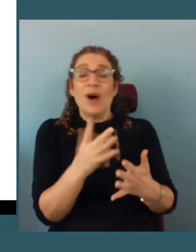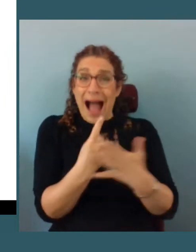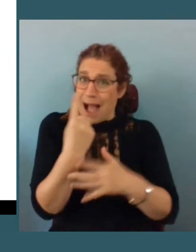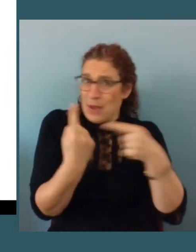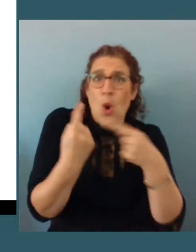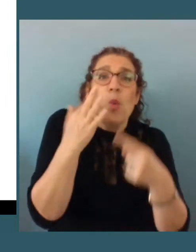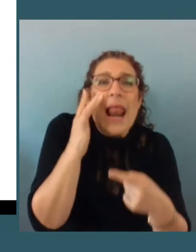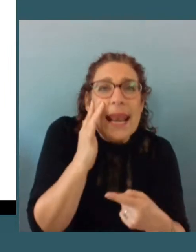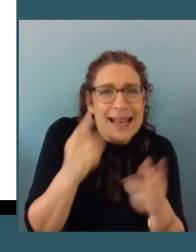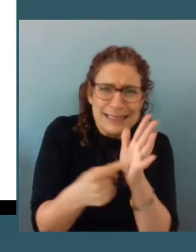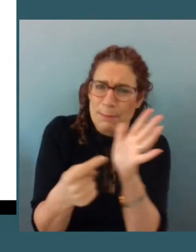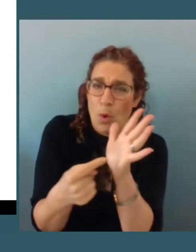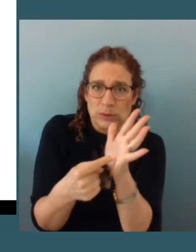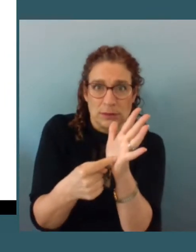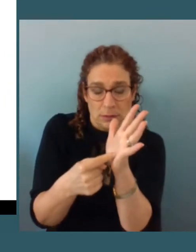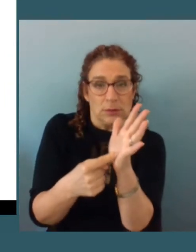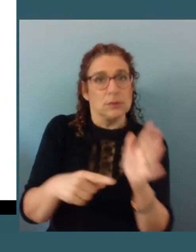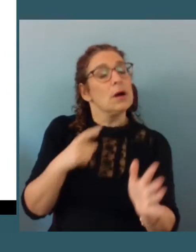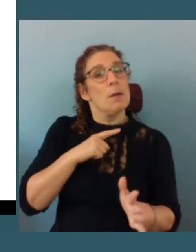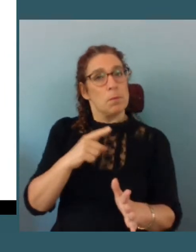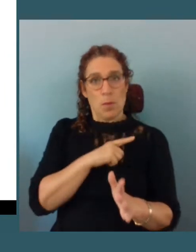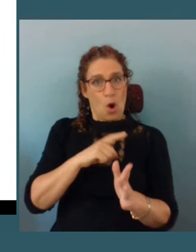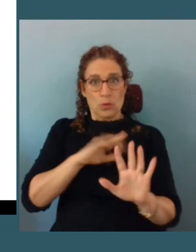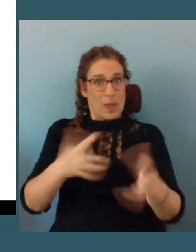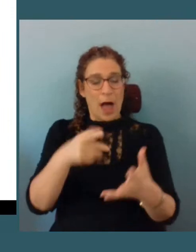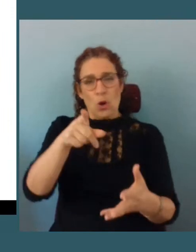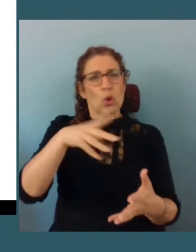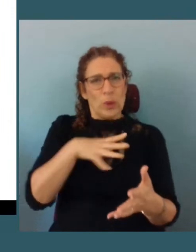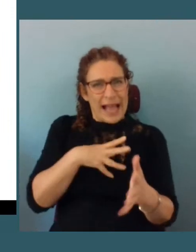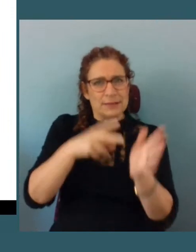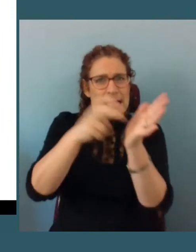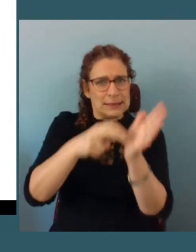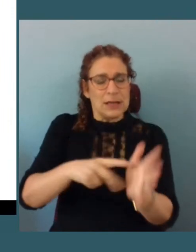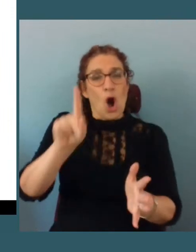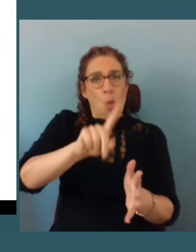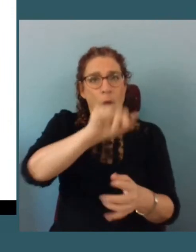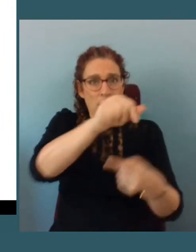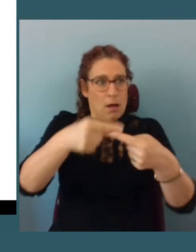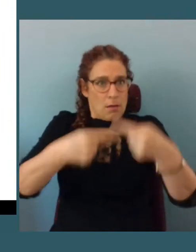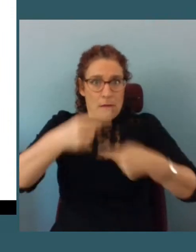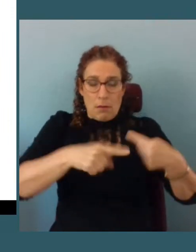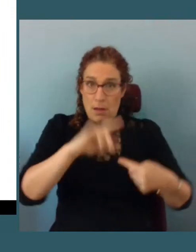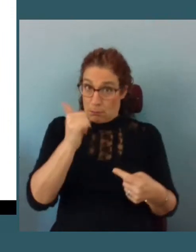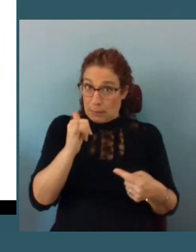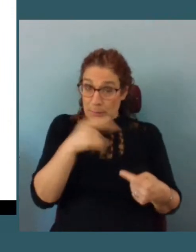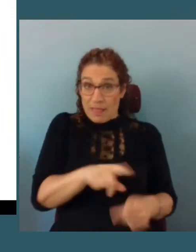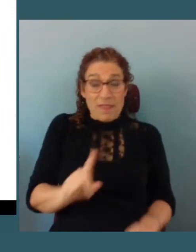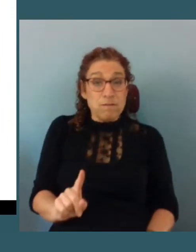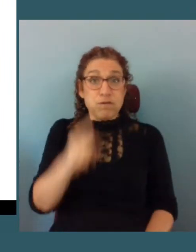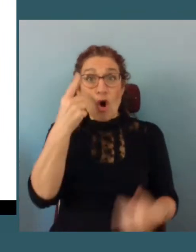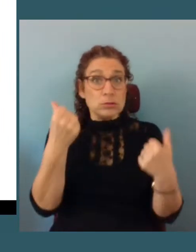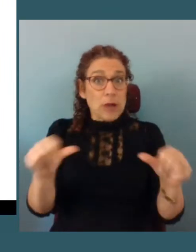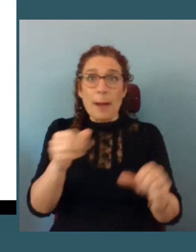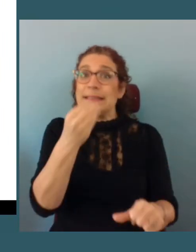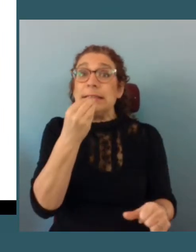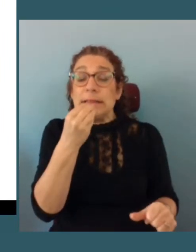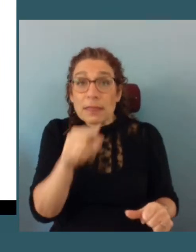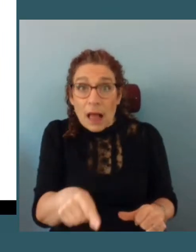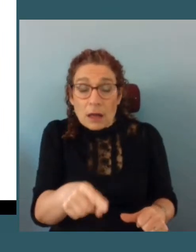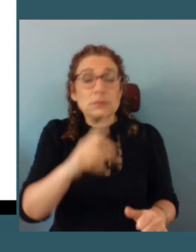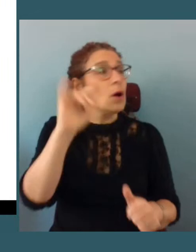don't always get a history of reproducibility, it may just be the first time they've had that food. And then finally, the symptoms. Are they